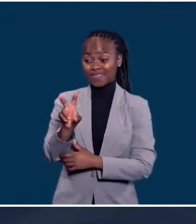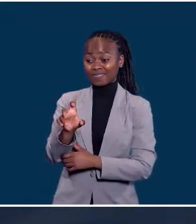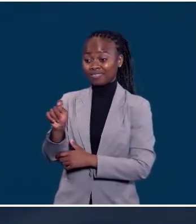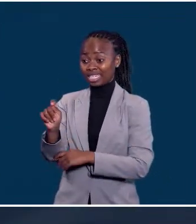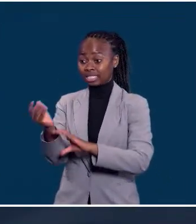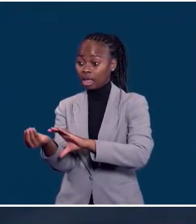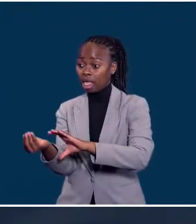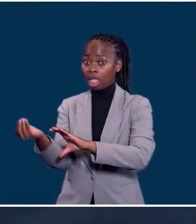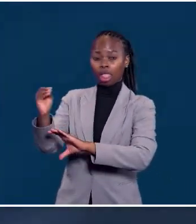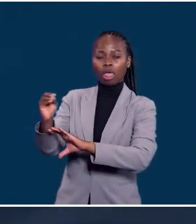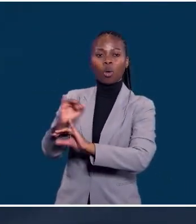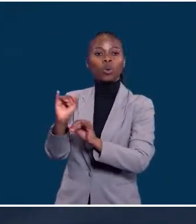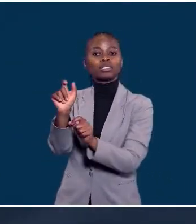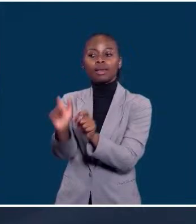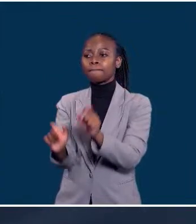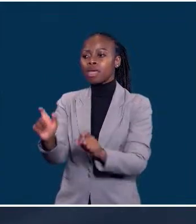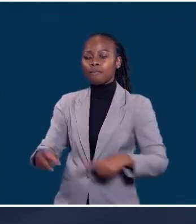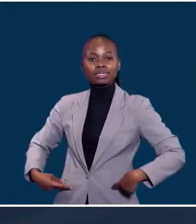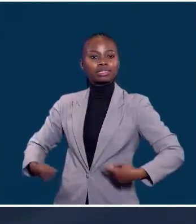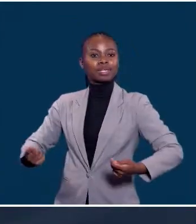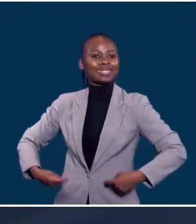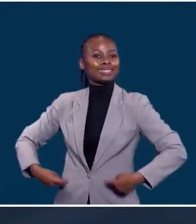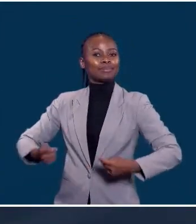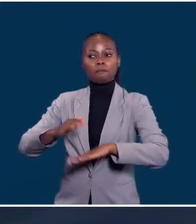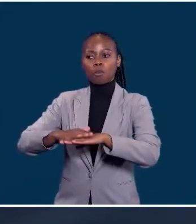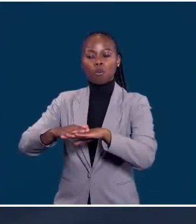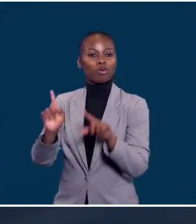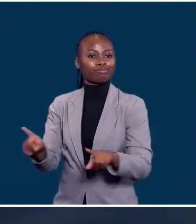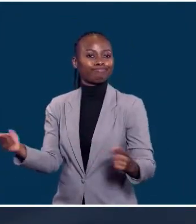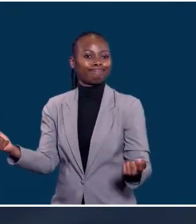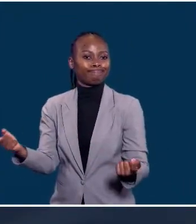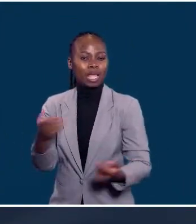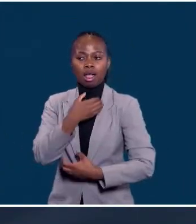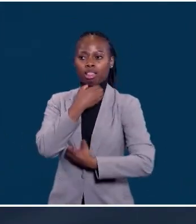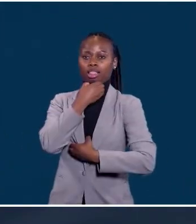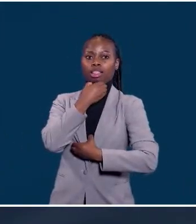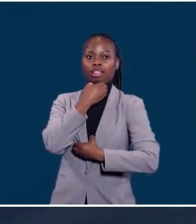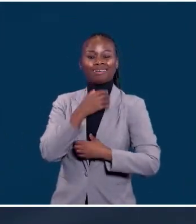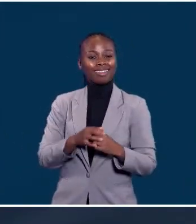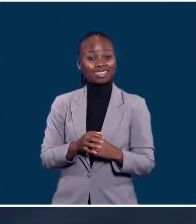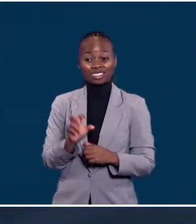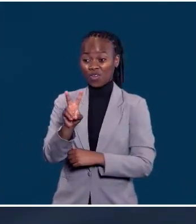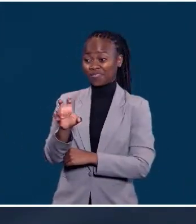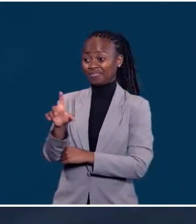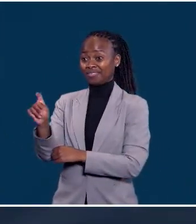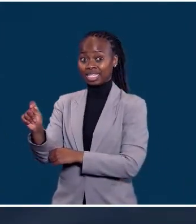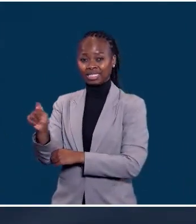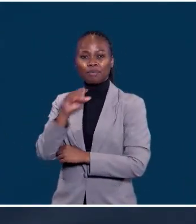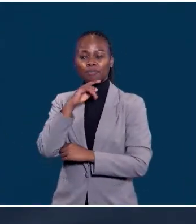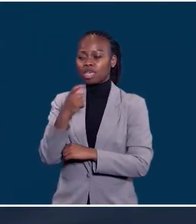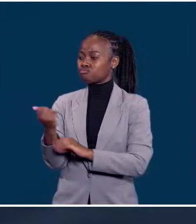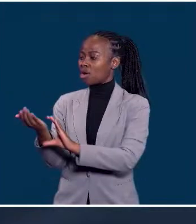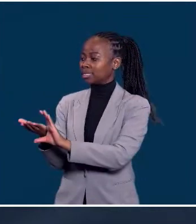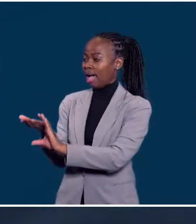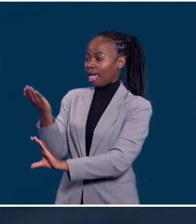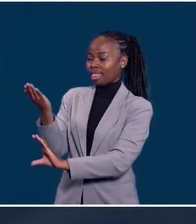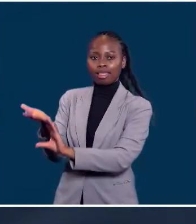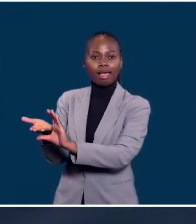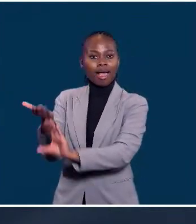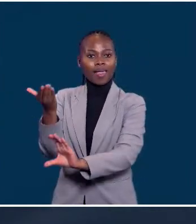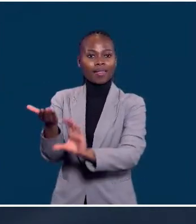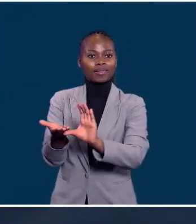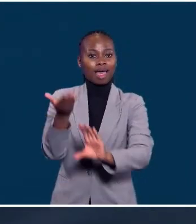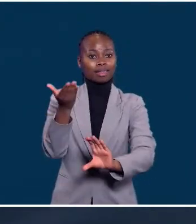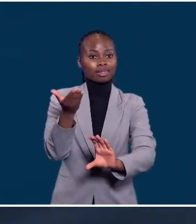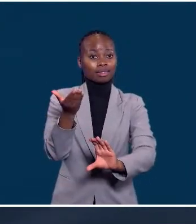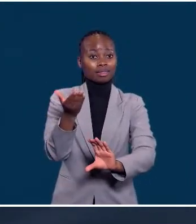of prices. And so the imposition of that will lead to an increase in prices